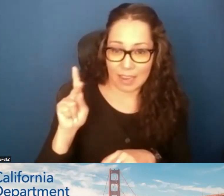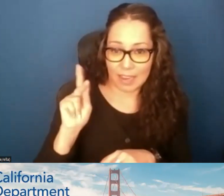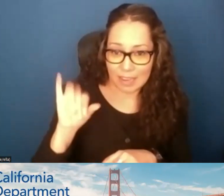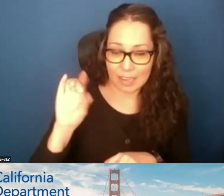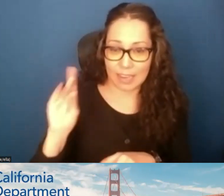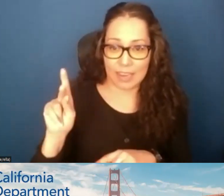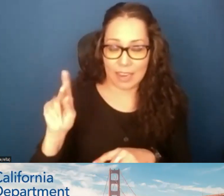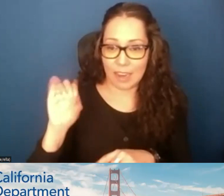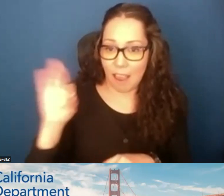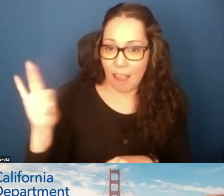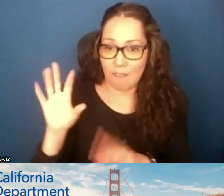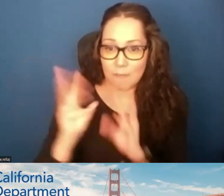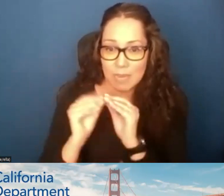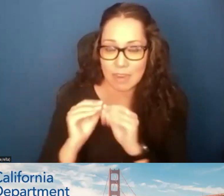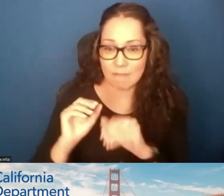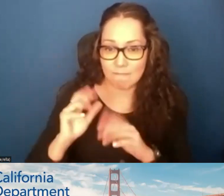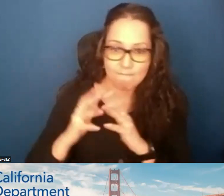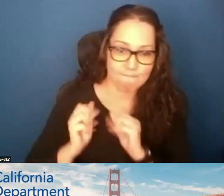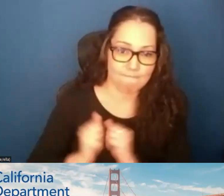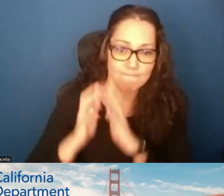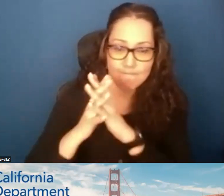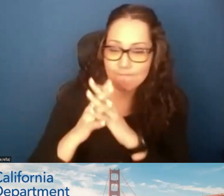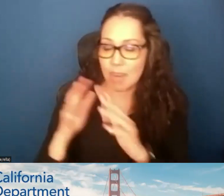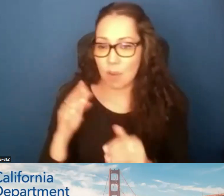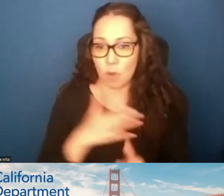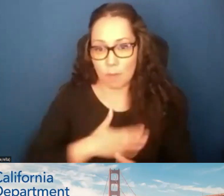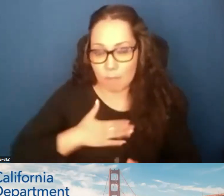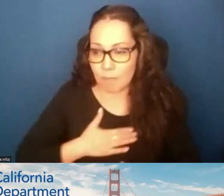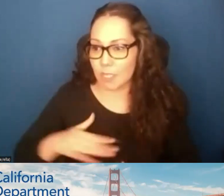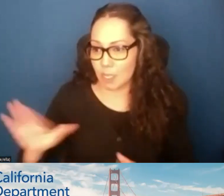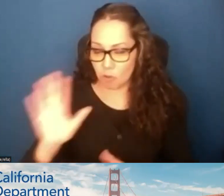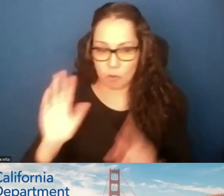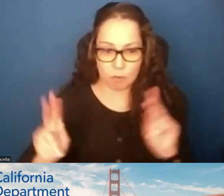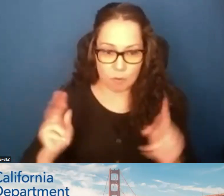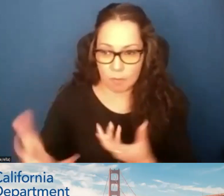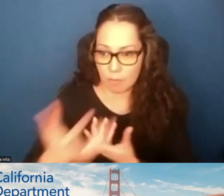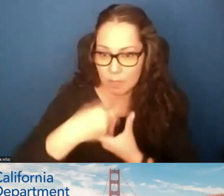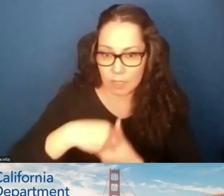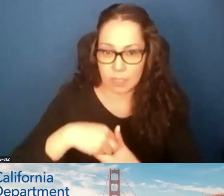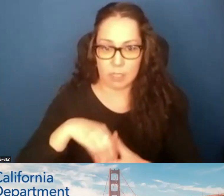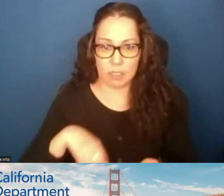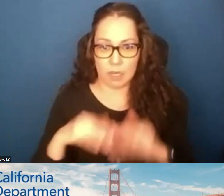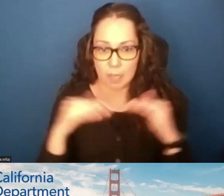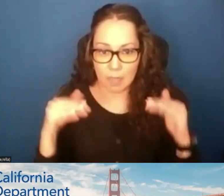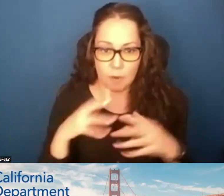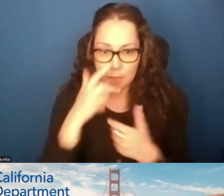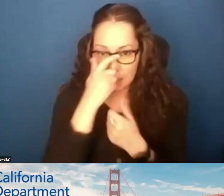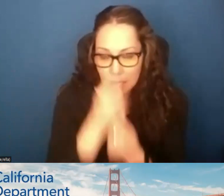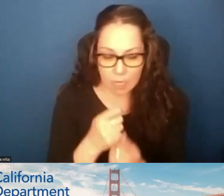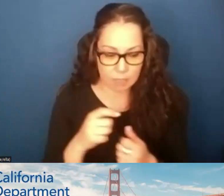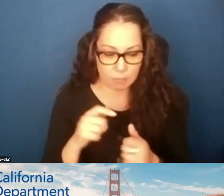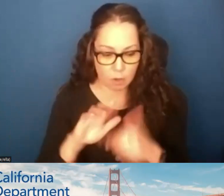We really appreciate the level of engagement and participation as well as all the comments and